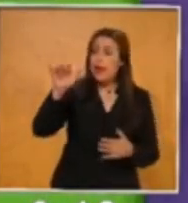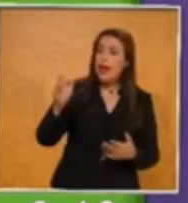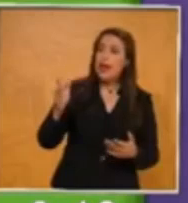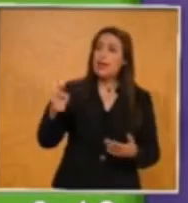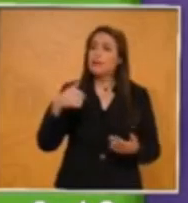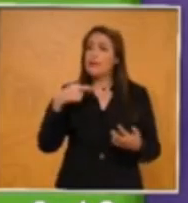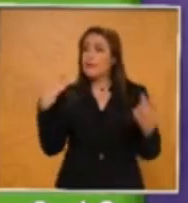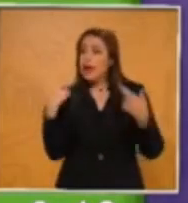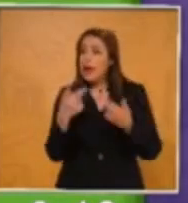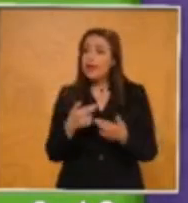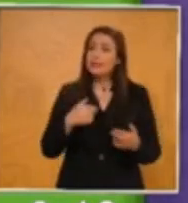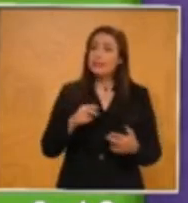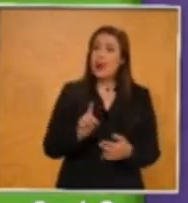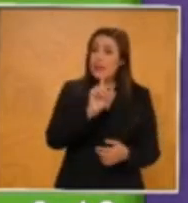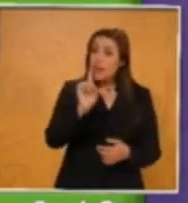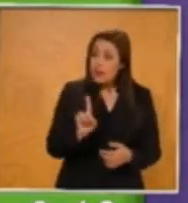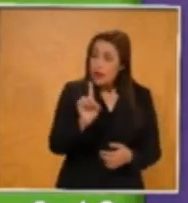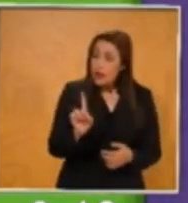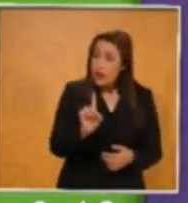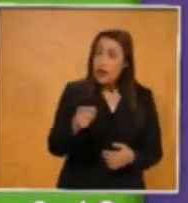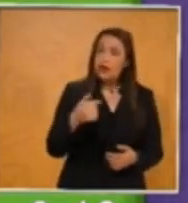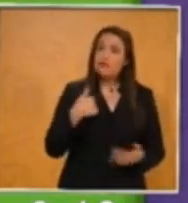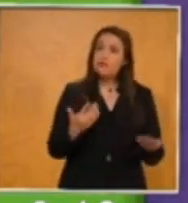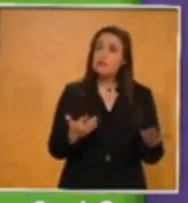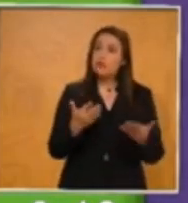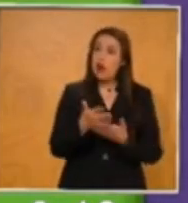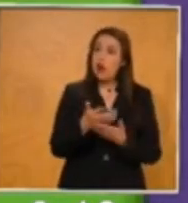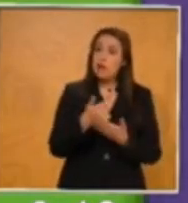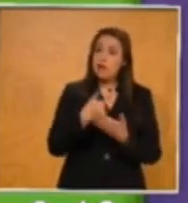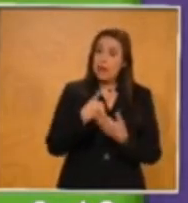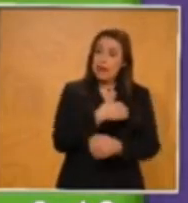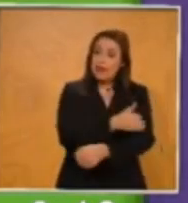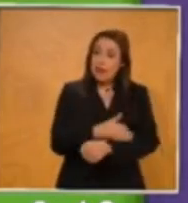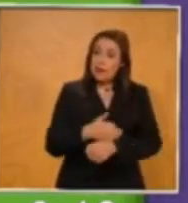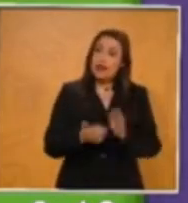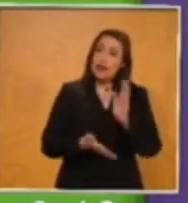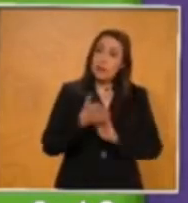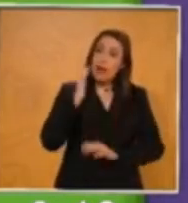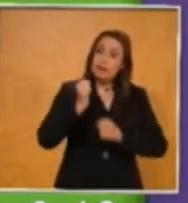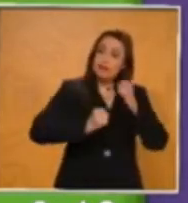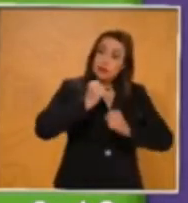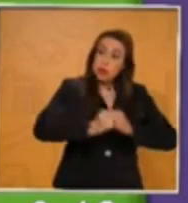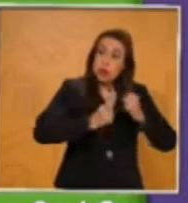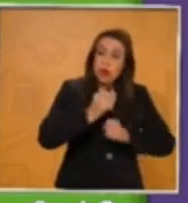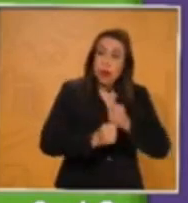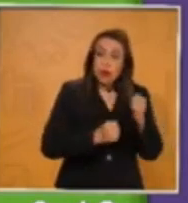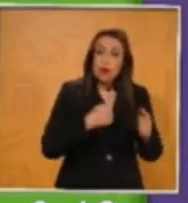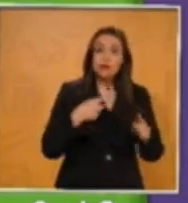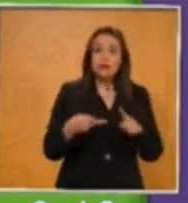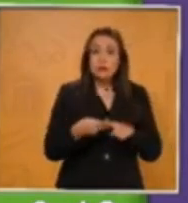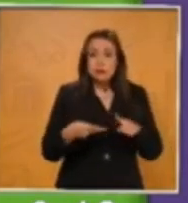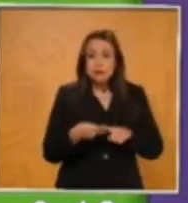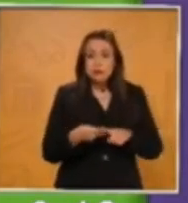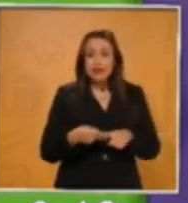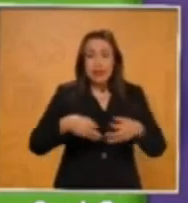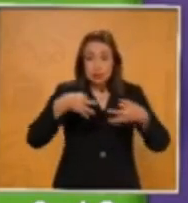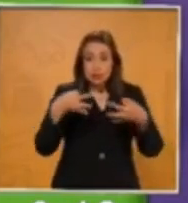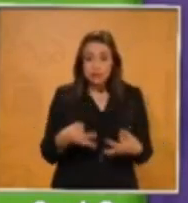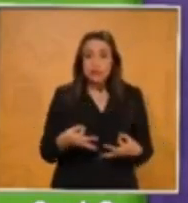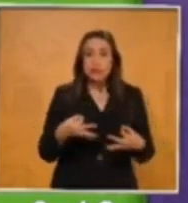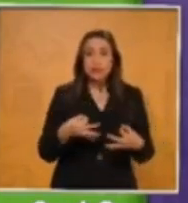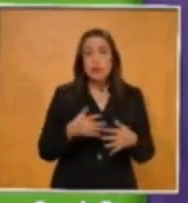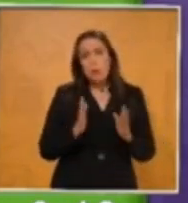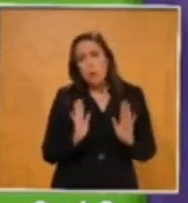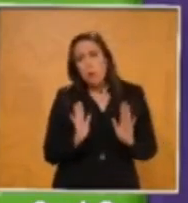every Sunday, me and my family run in the park, in specific, in the Fundidora